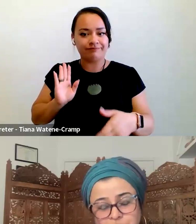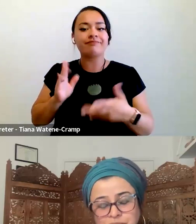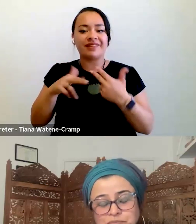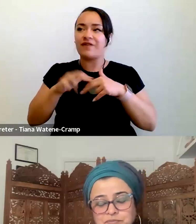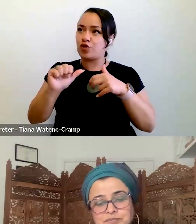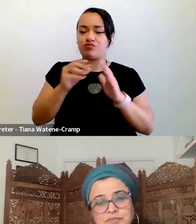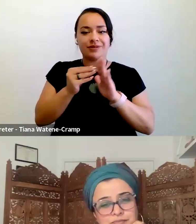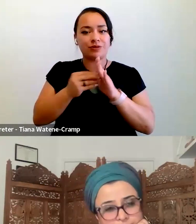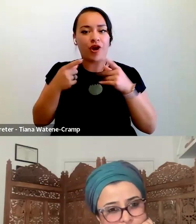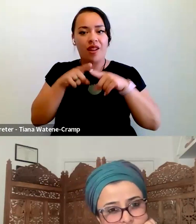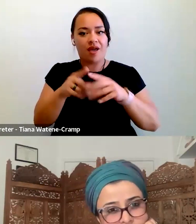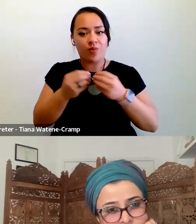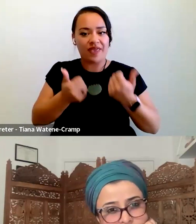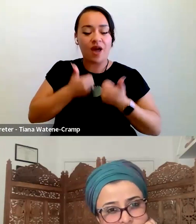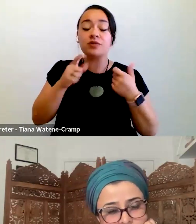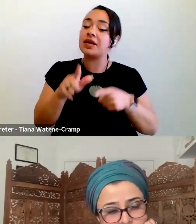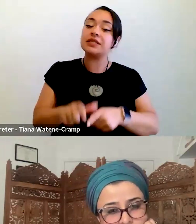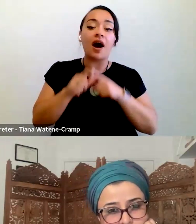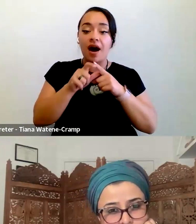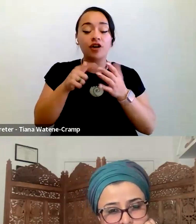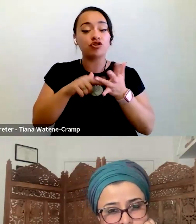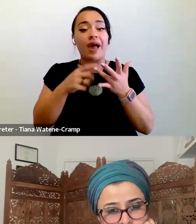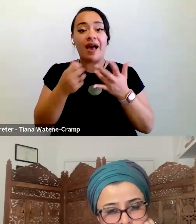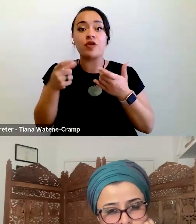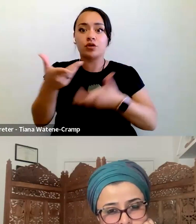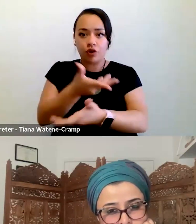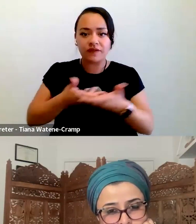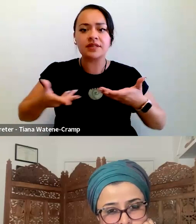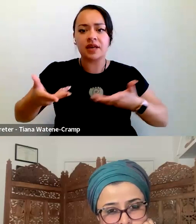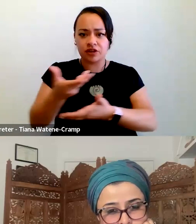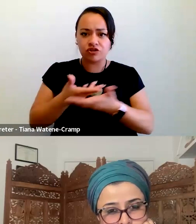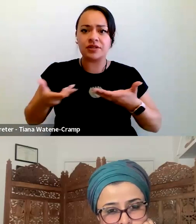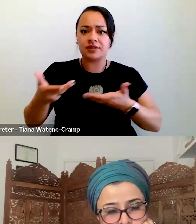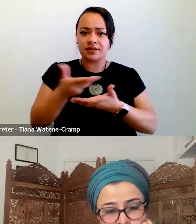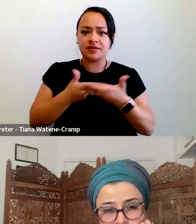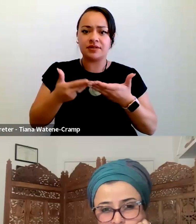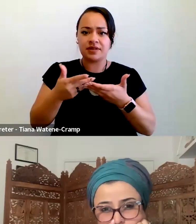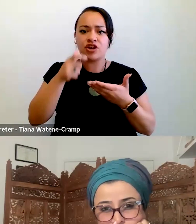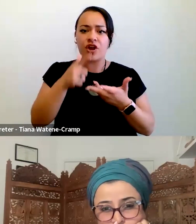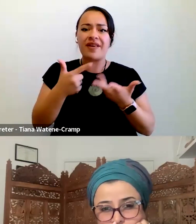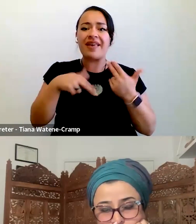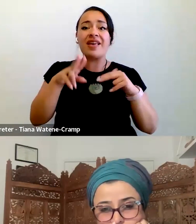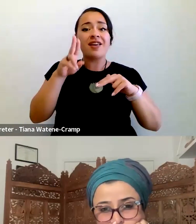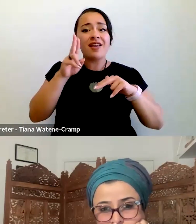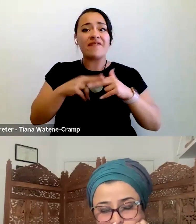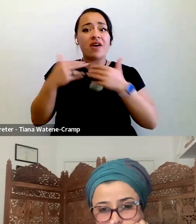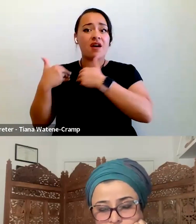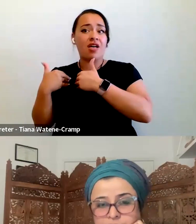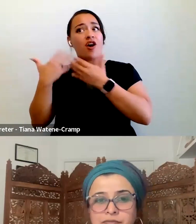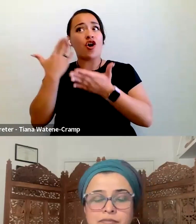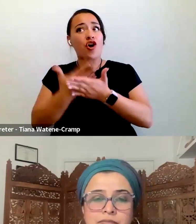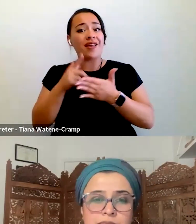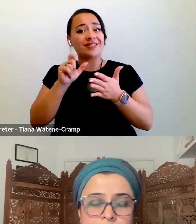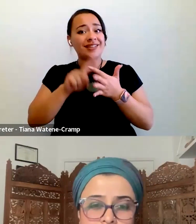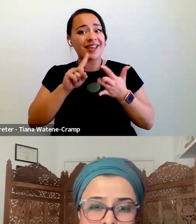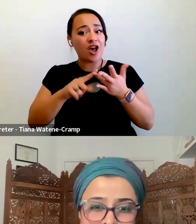to have those conversations. It's so hard. It's hard to have those conversations if it's incumbent on a CEO who has to